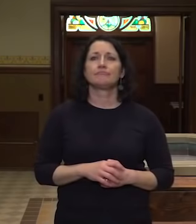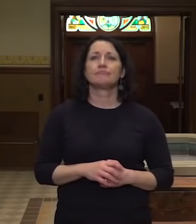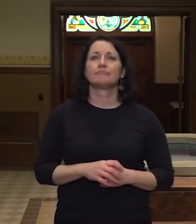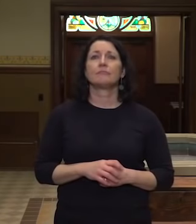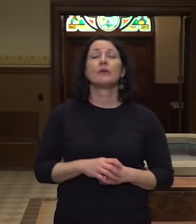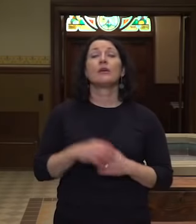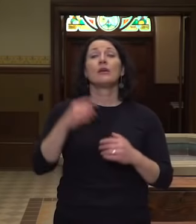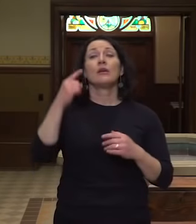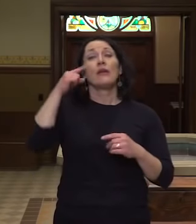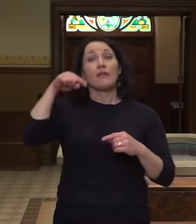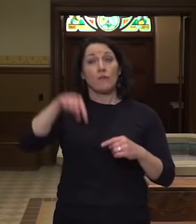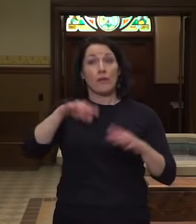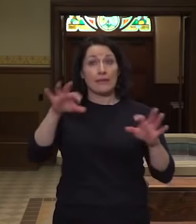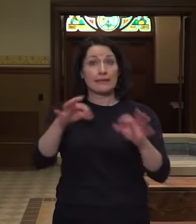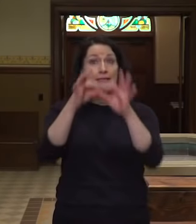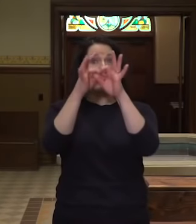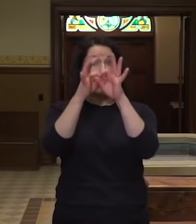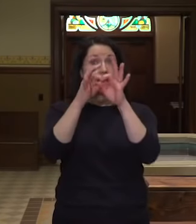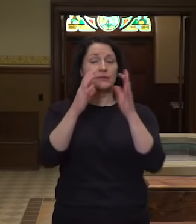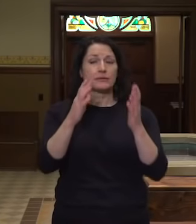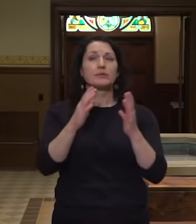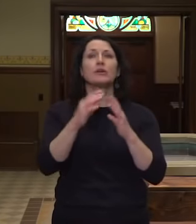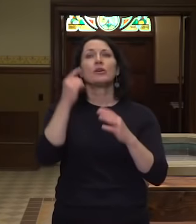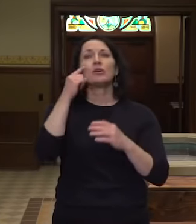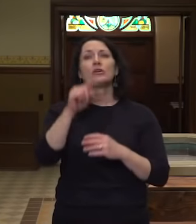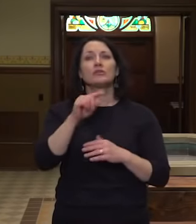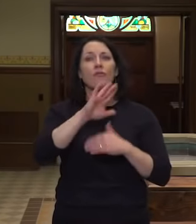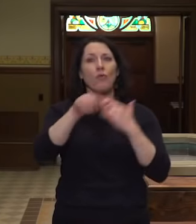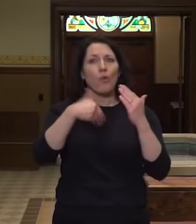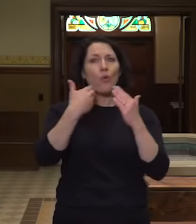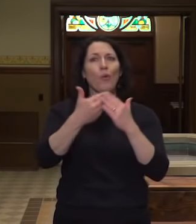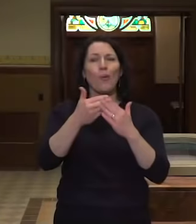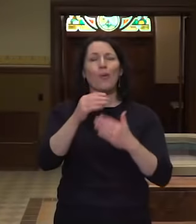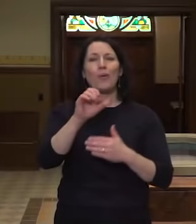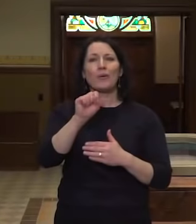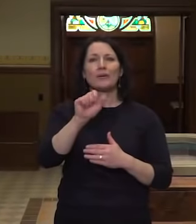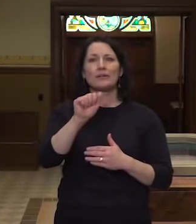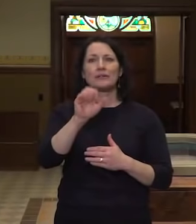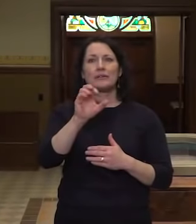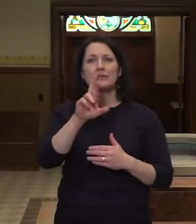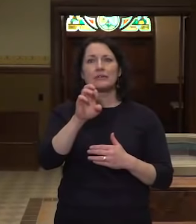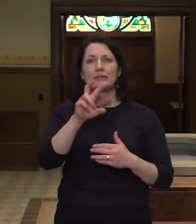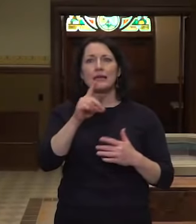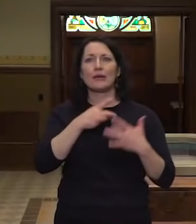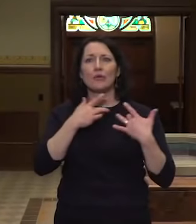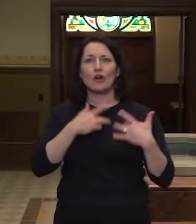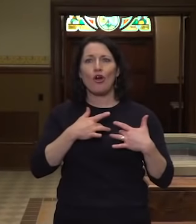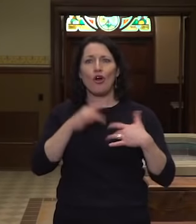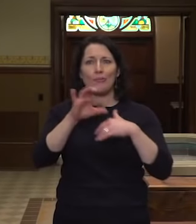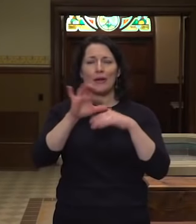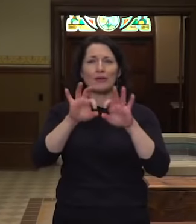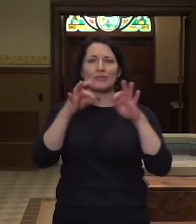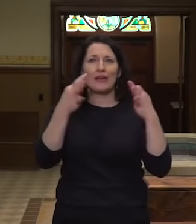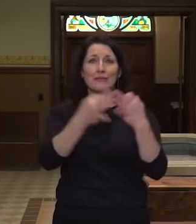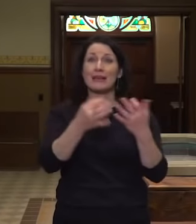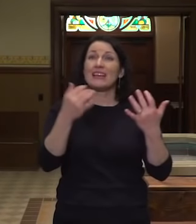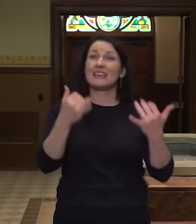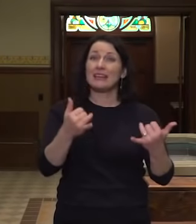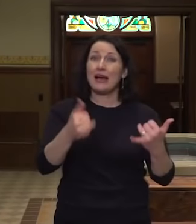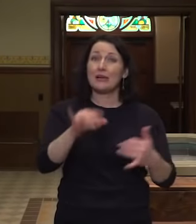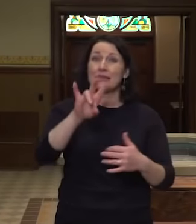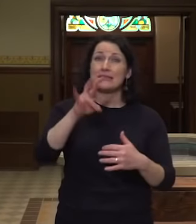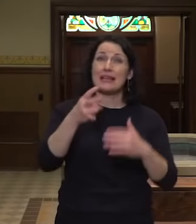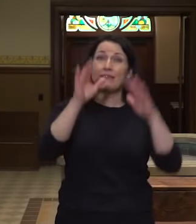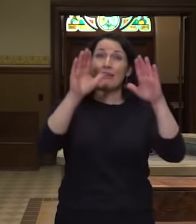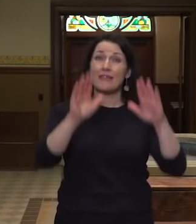For the intention of this Mass, it's for the Sacred Heart Parish family. And I think at this point in the seventh Sunday of Easter, I